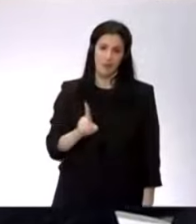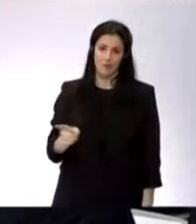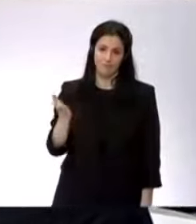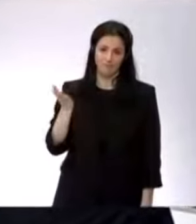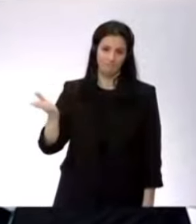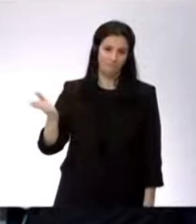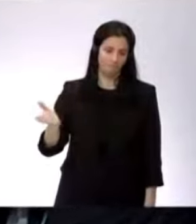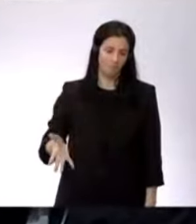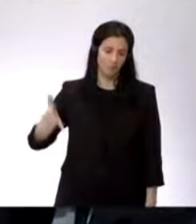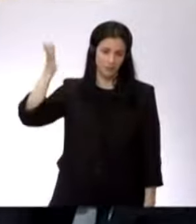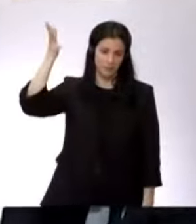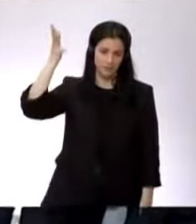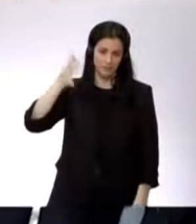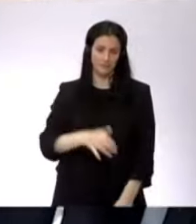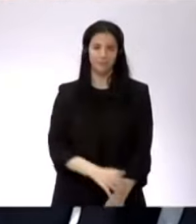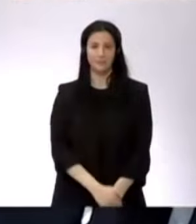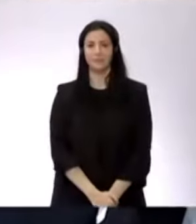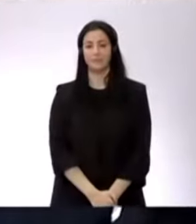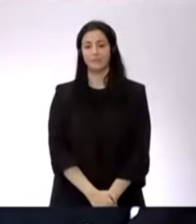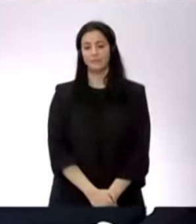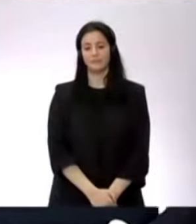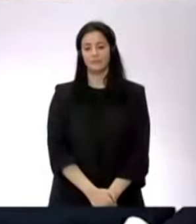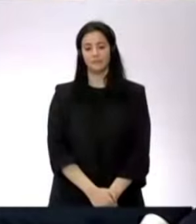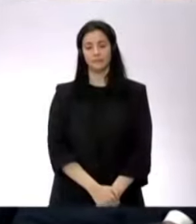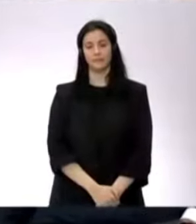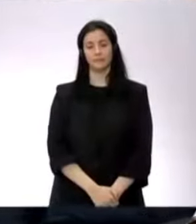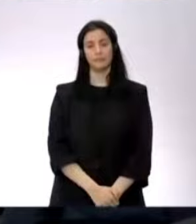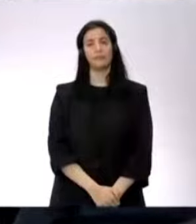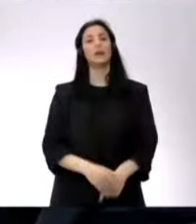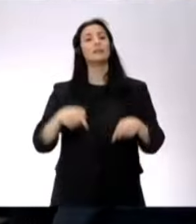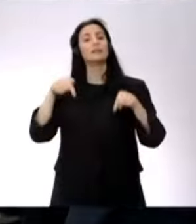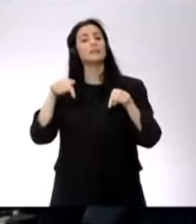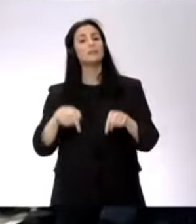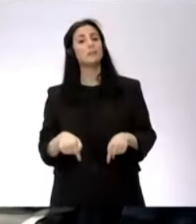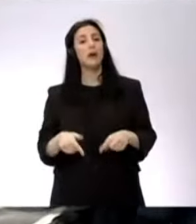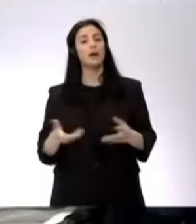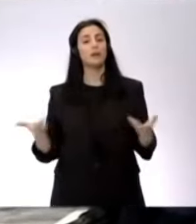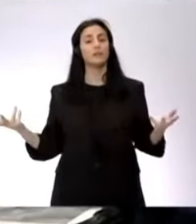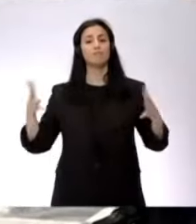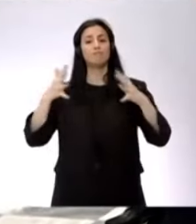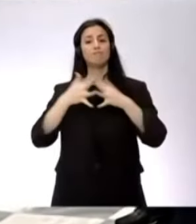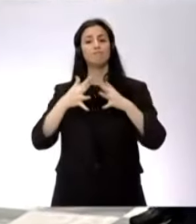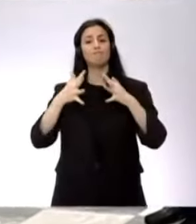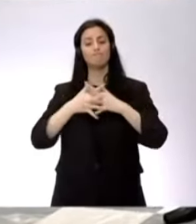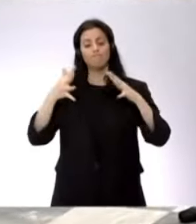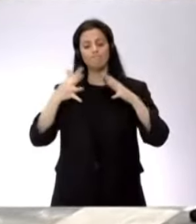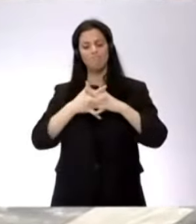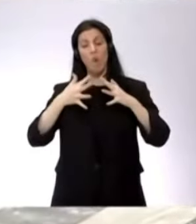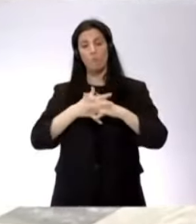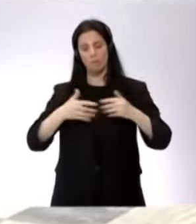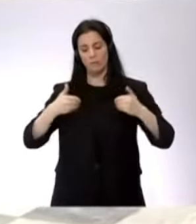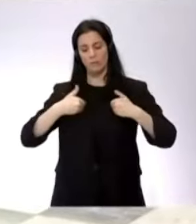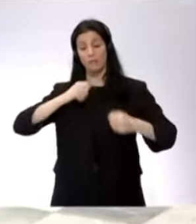Together, we are leading the fight against climate change with the European Green Deal. And at the same time,